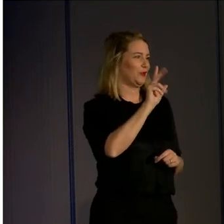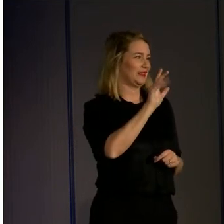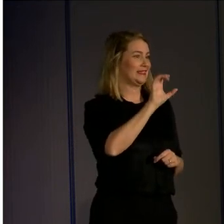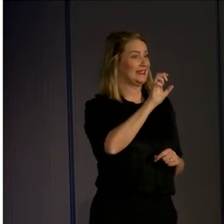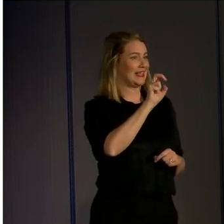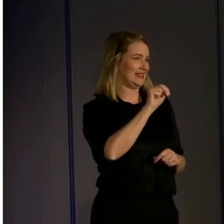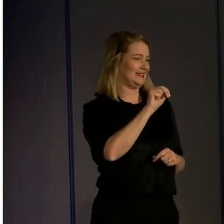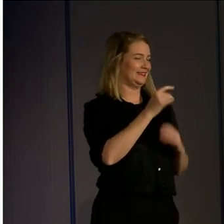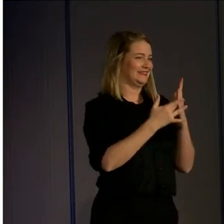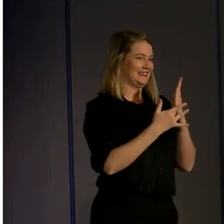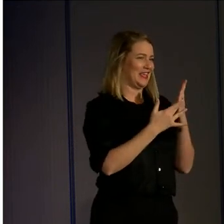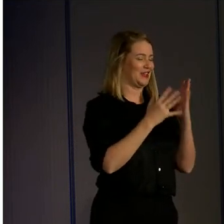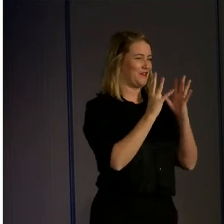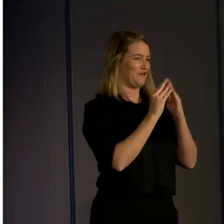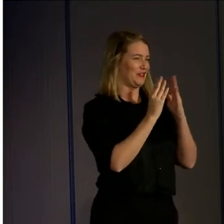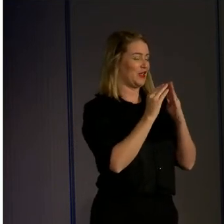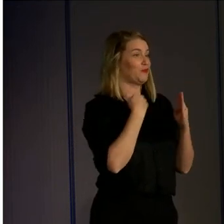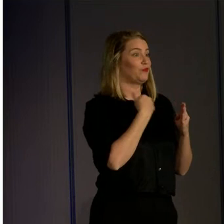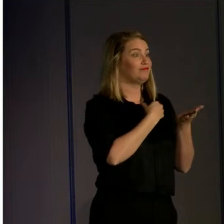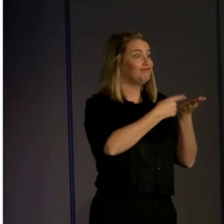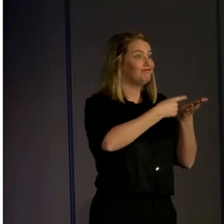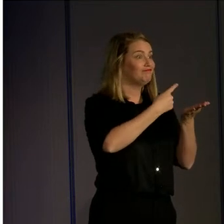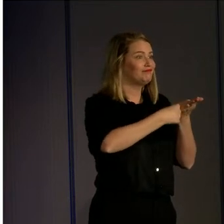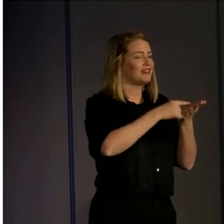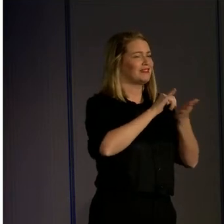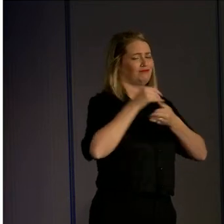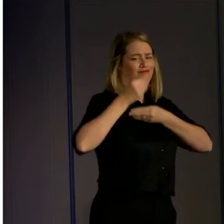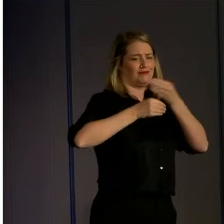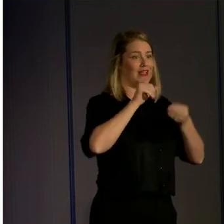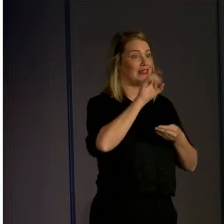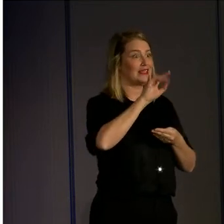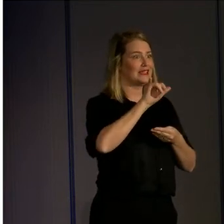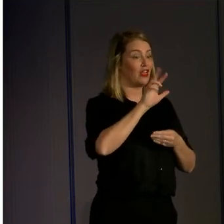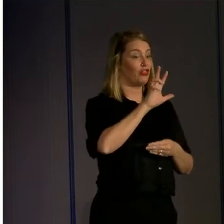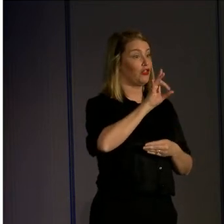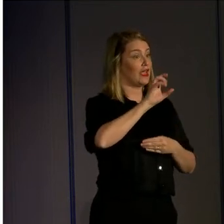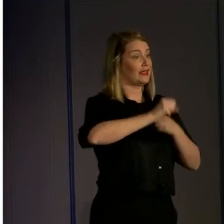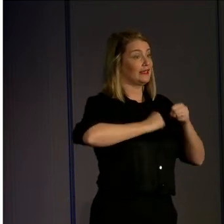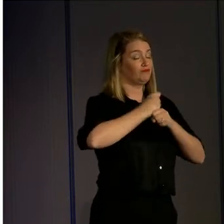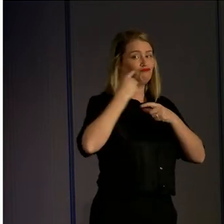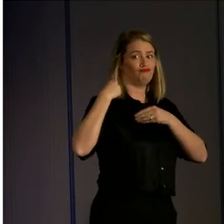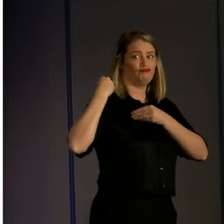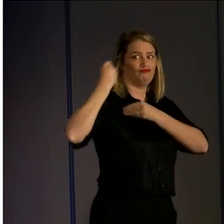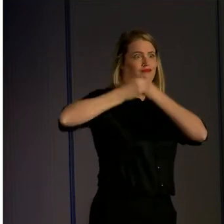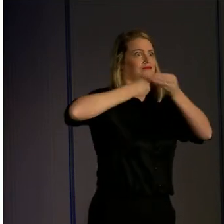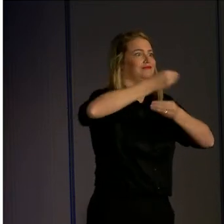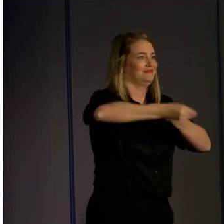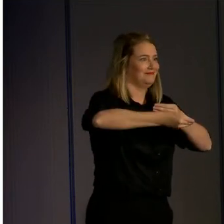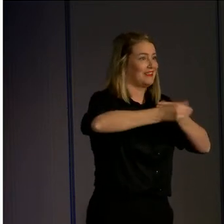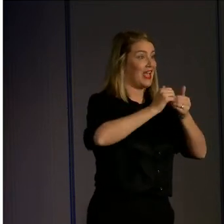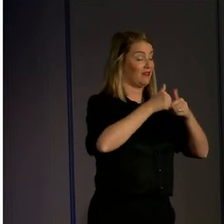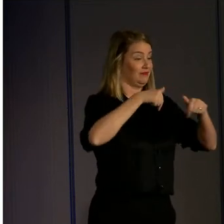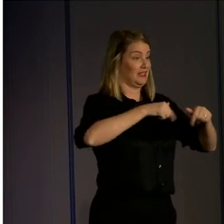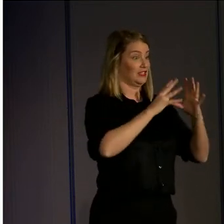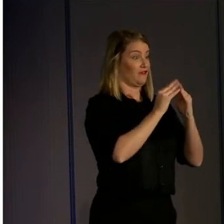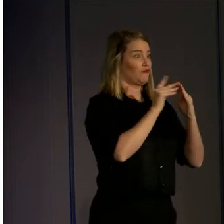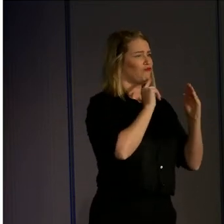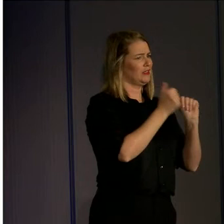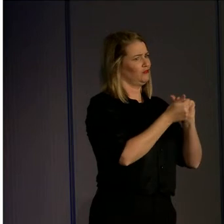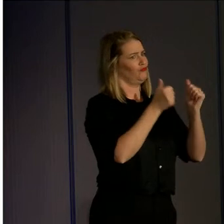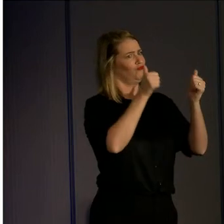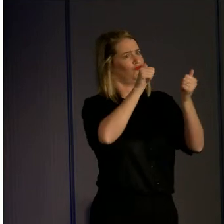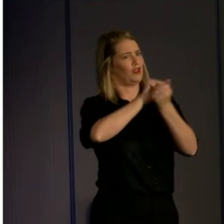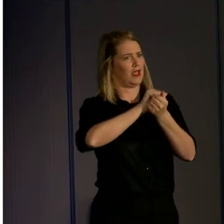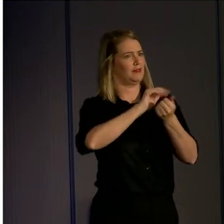2023 CSUN Assistive Technology Conference. We'll discuss CSUN's legacy over the past 38 years and how the conference has transformed the accessibility and inclusive